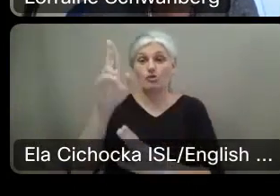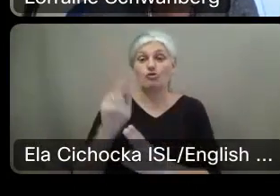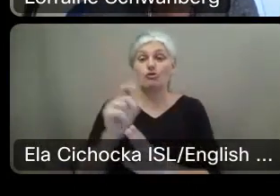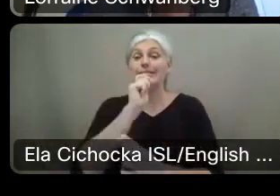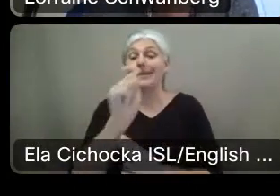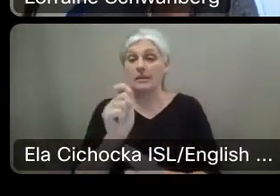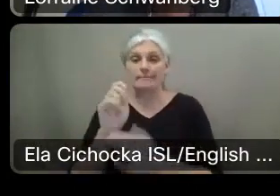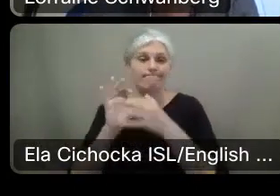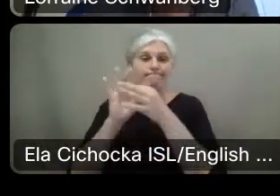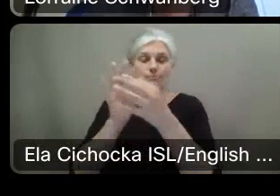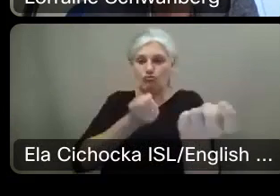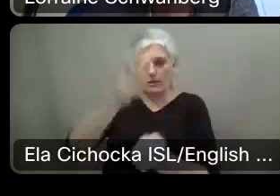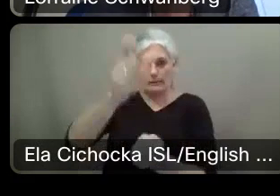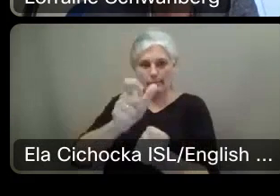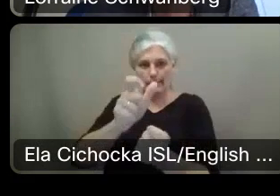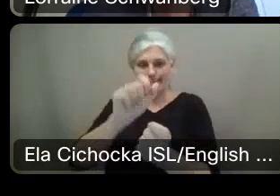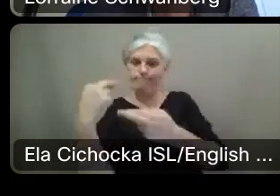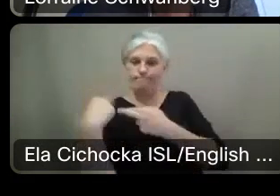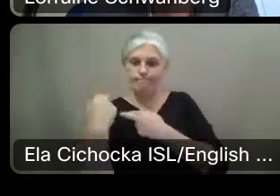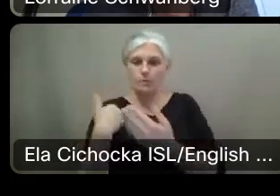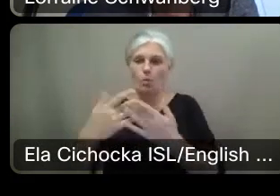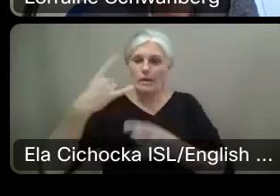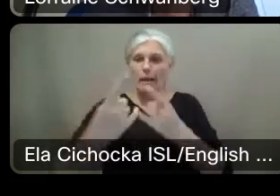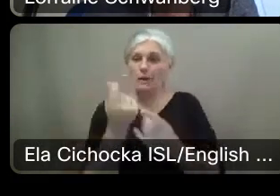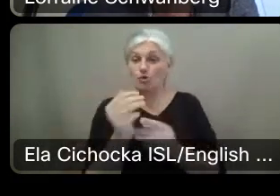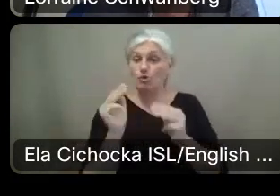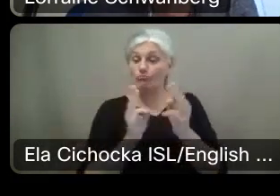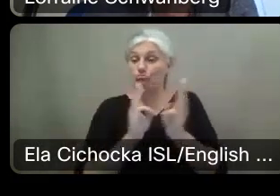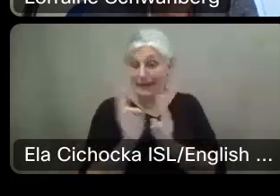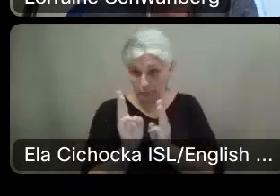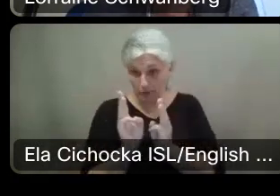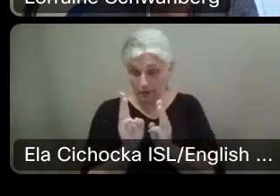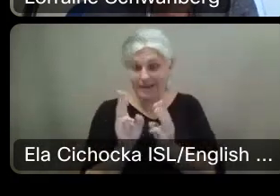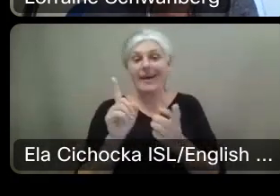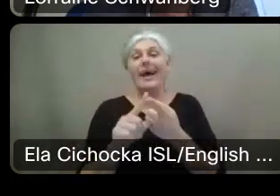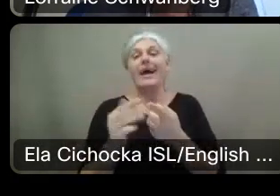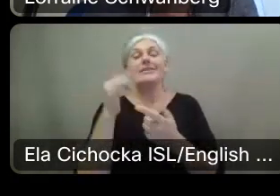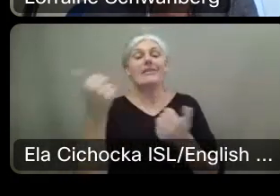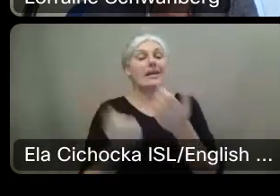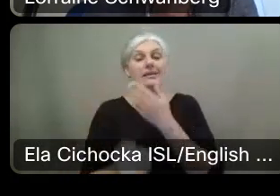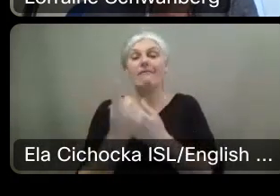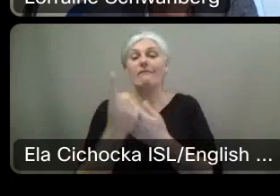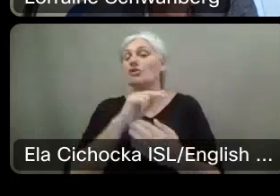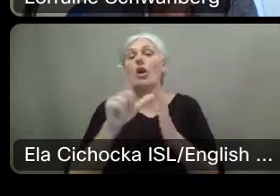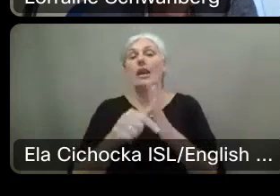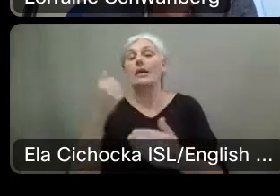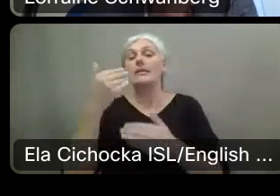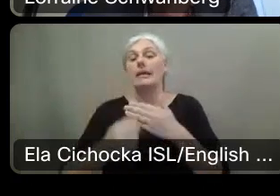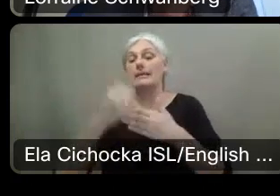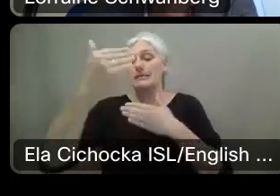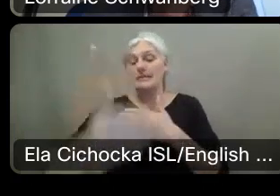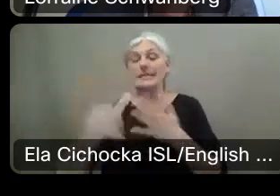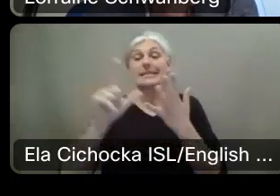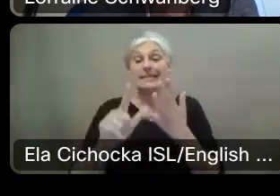relevant regulator of that notifiable incident as soon as practicable, and in any event no later than 7